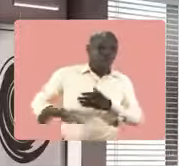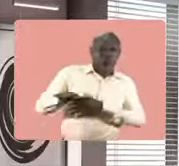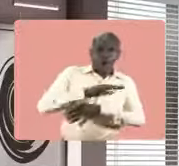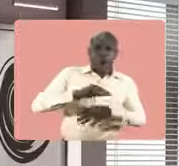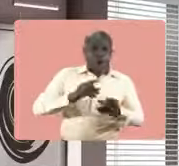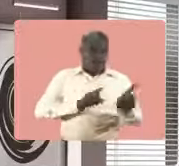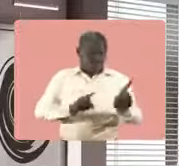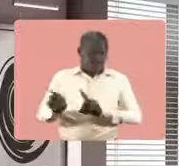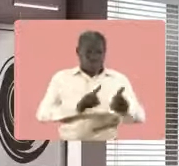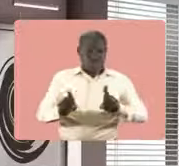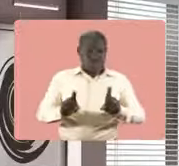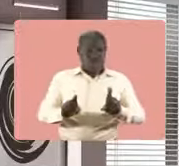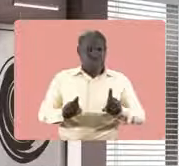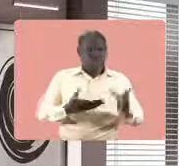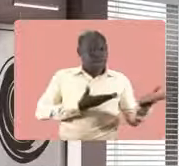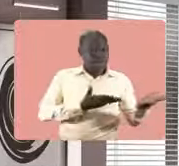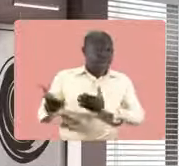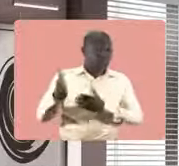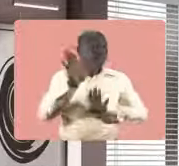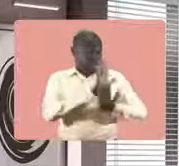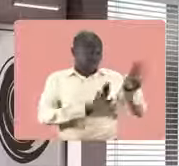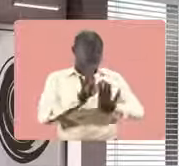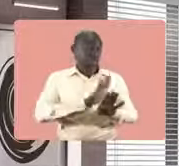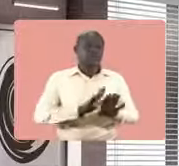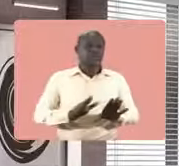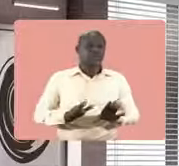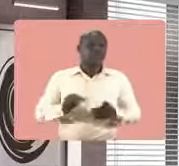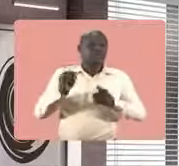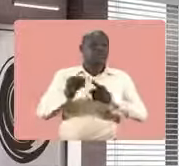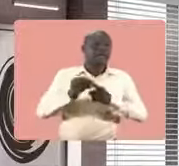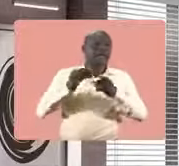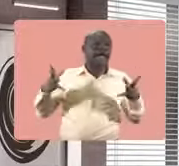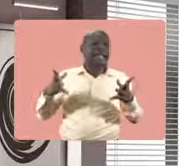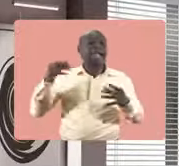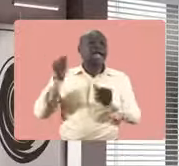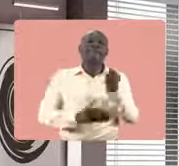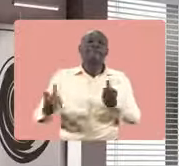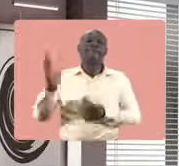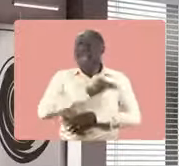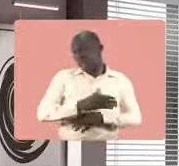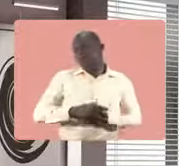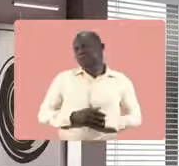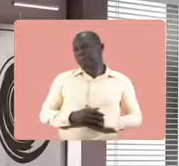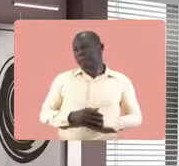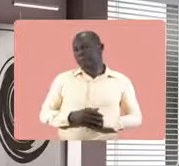no ekofo how e de ba. Obroni se too much of everything is